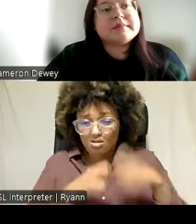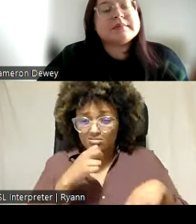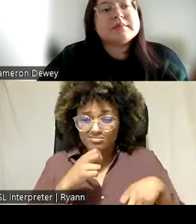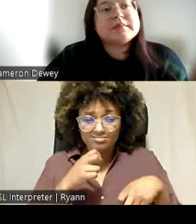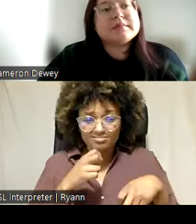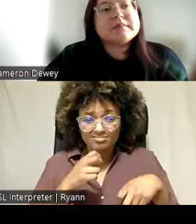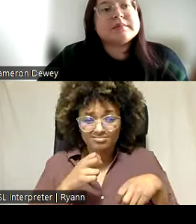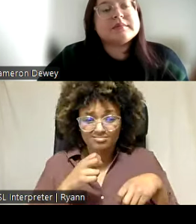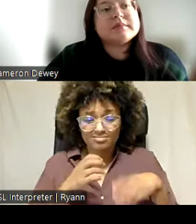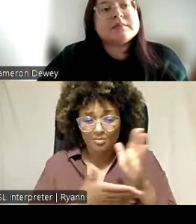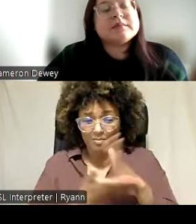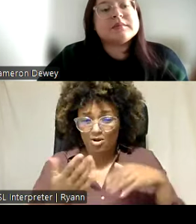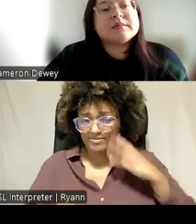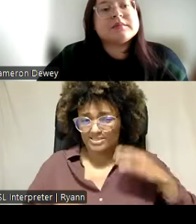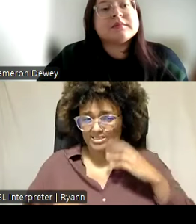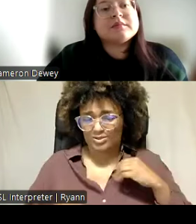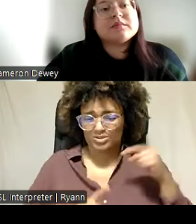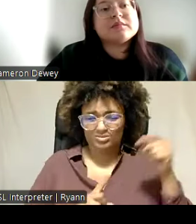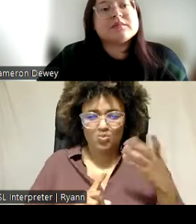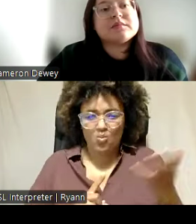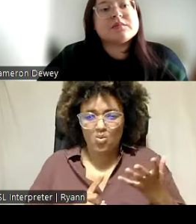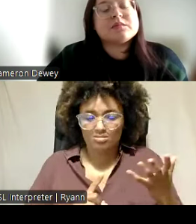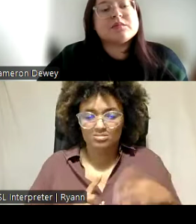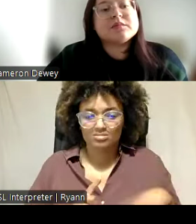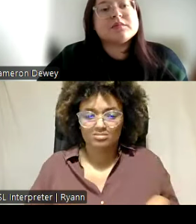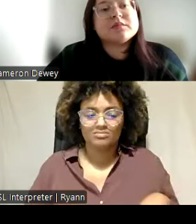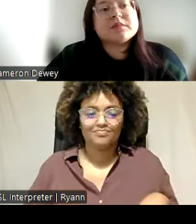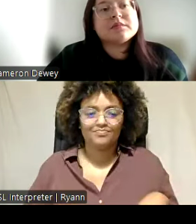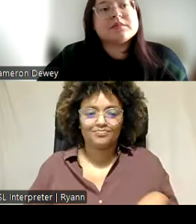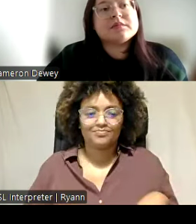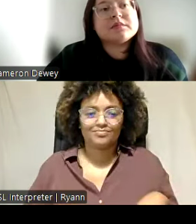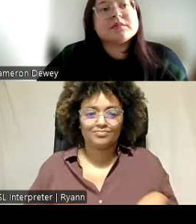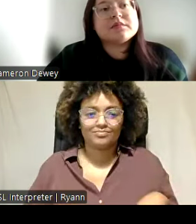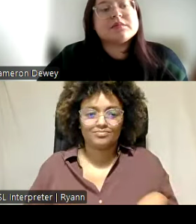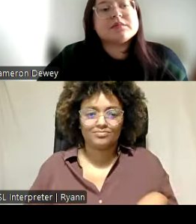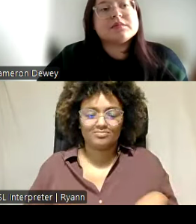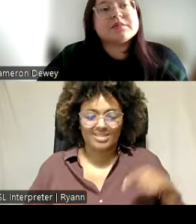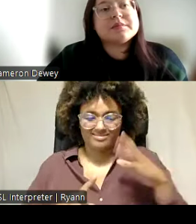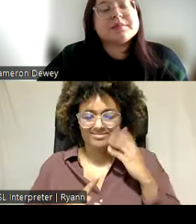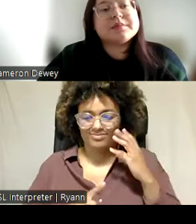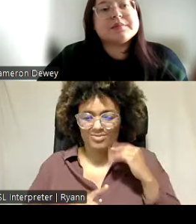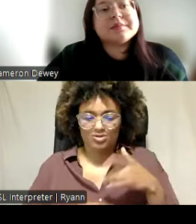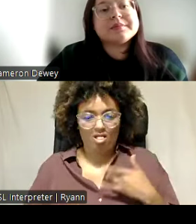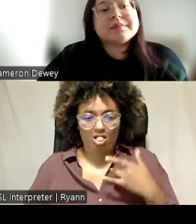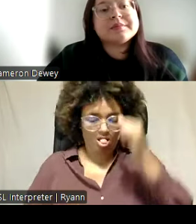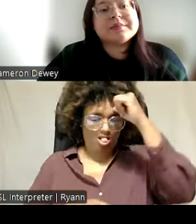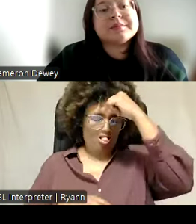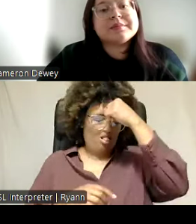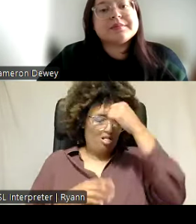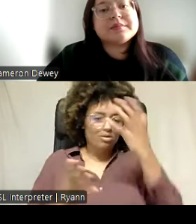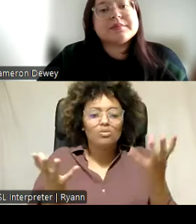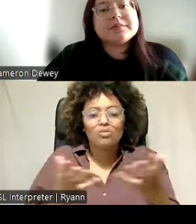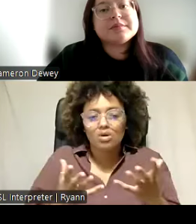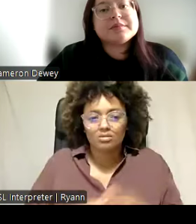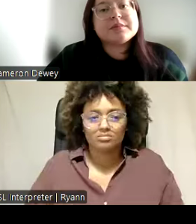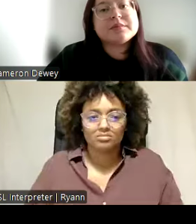not forget about this experience? And then kind of clarifying other information and details as you guys go on. But